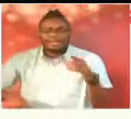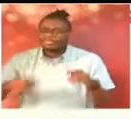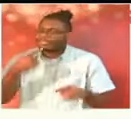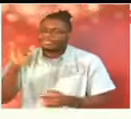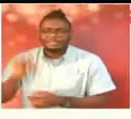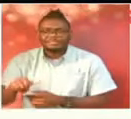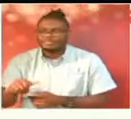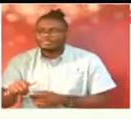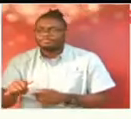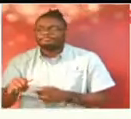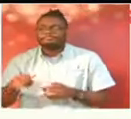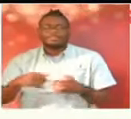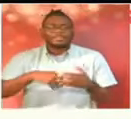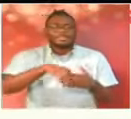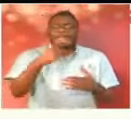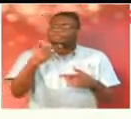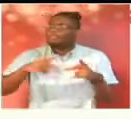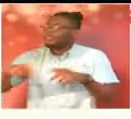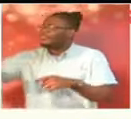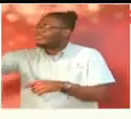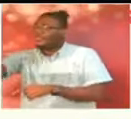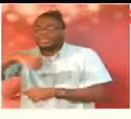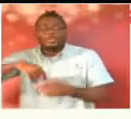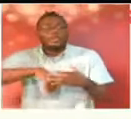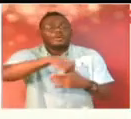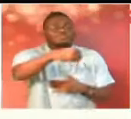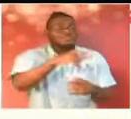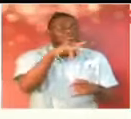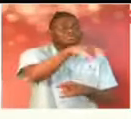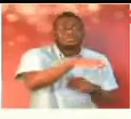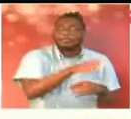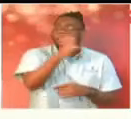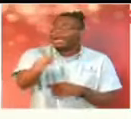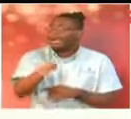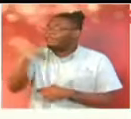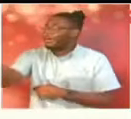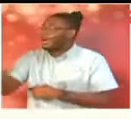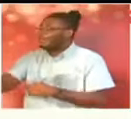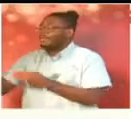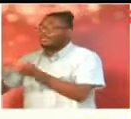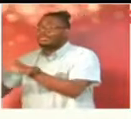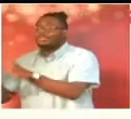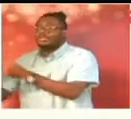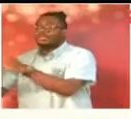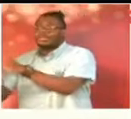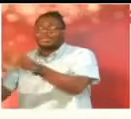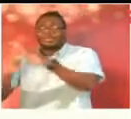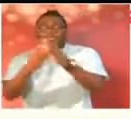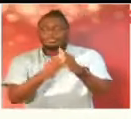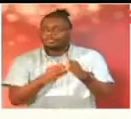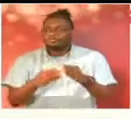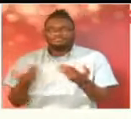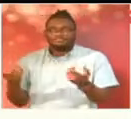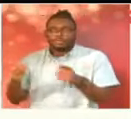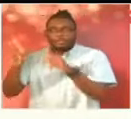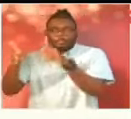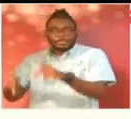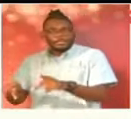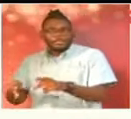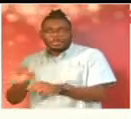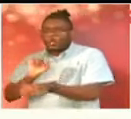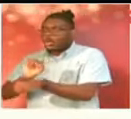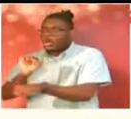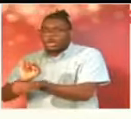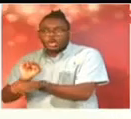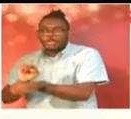webs where somebody in Diego Martin may be working with somebody that lives in Sangre Grande. So where somebody who lives in Point Fortin may be working with somebody who